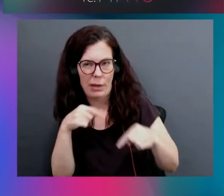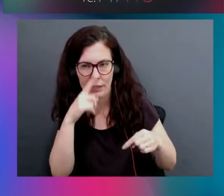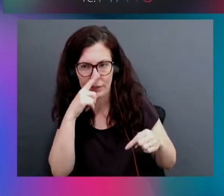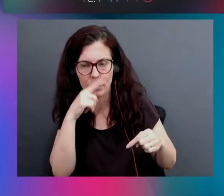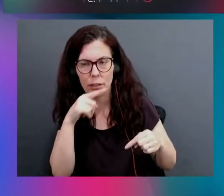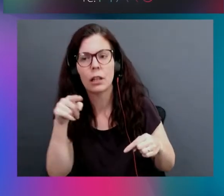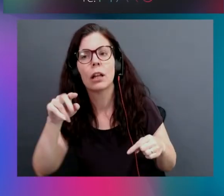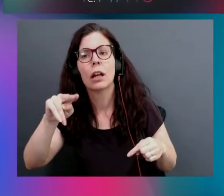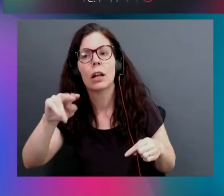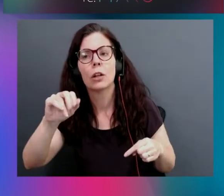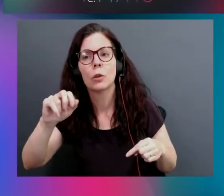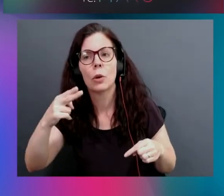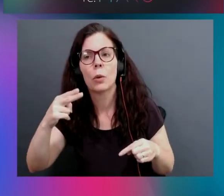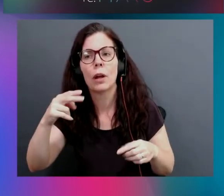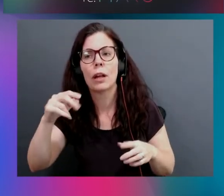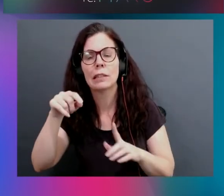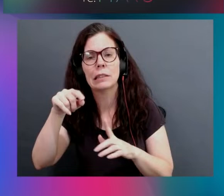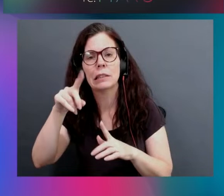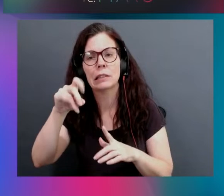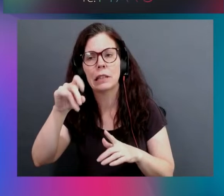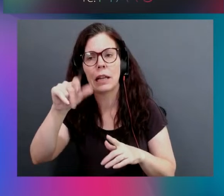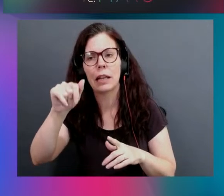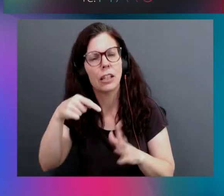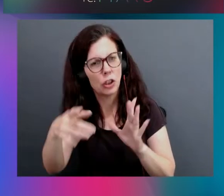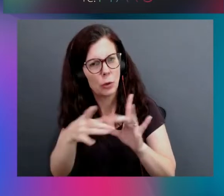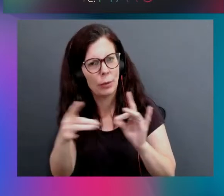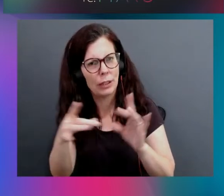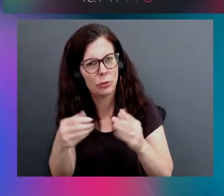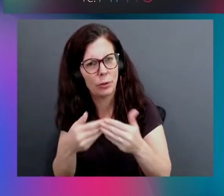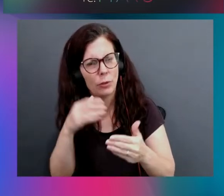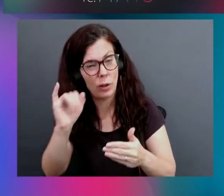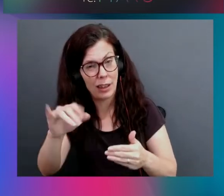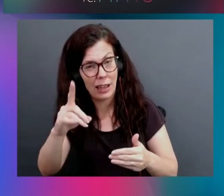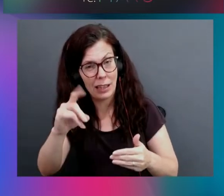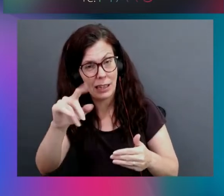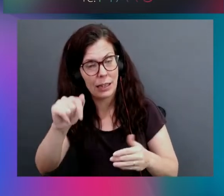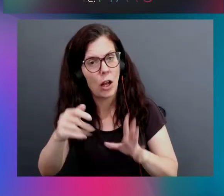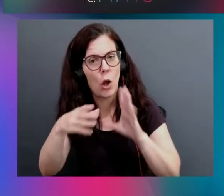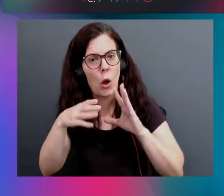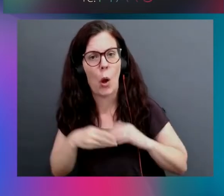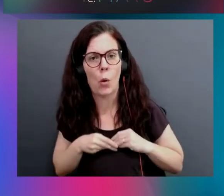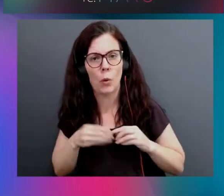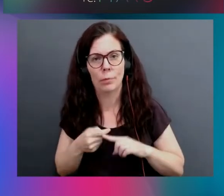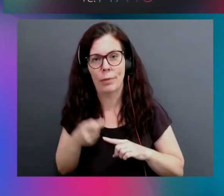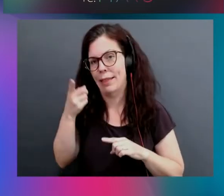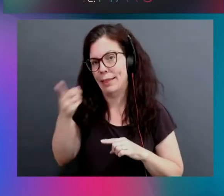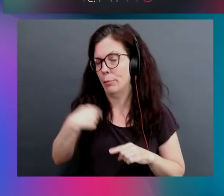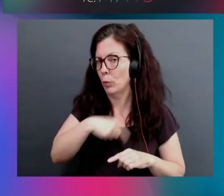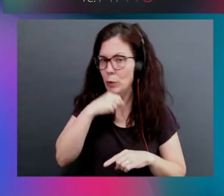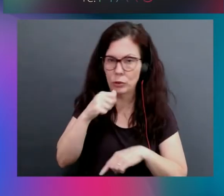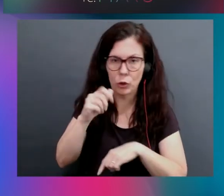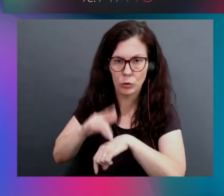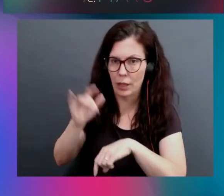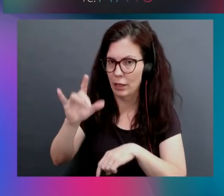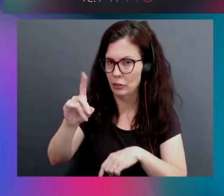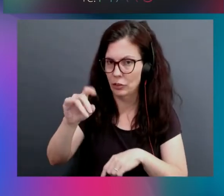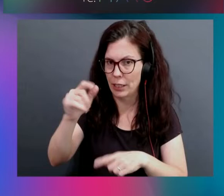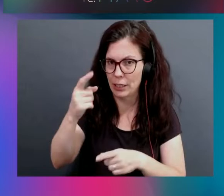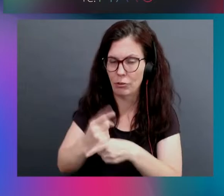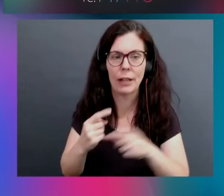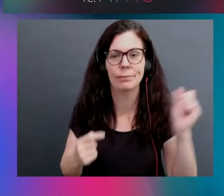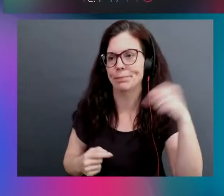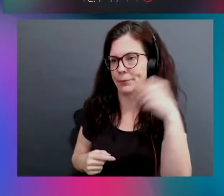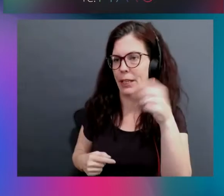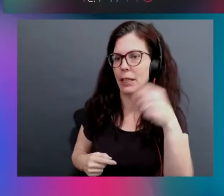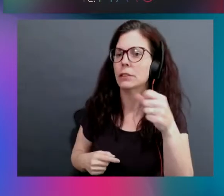data, and what you mentioned earlier is this data is completely owned by them. We don't touch that data, right? So to Exactly. be very Right. clear. Yeah, so in